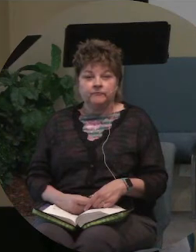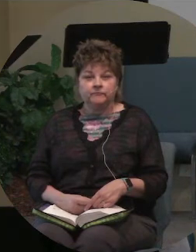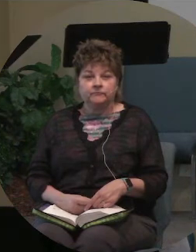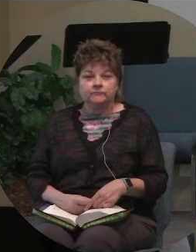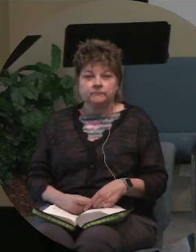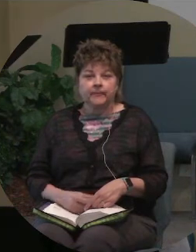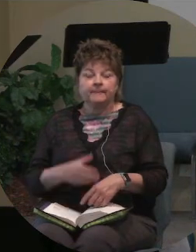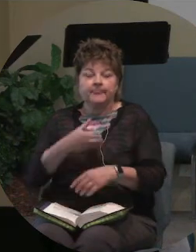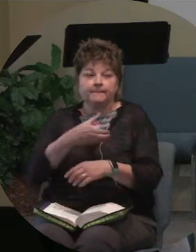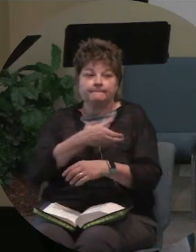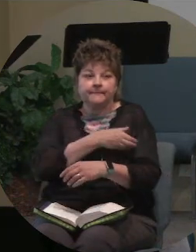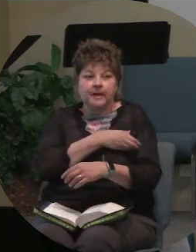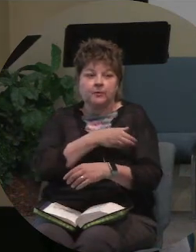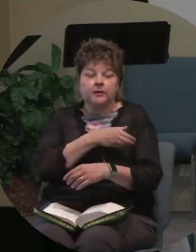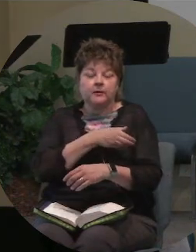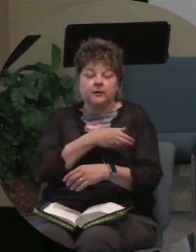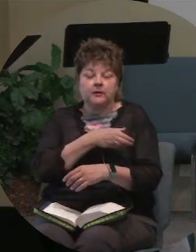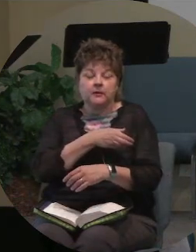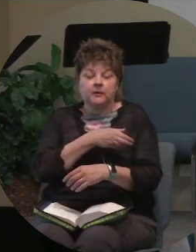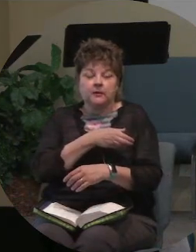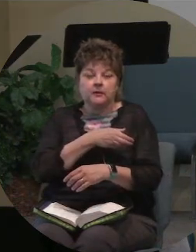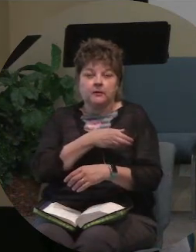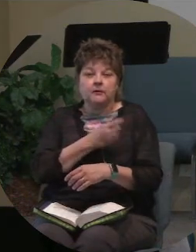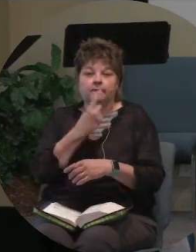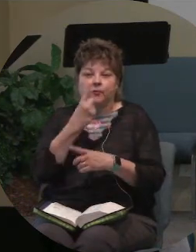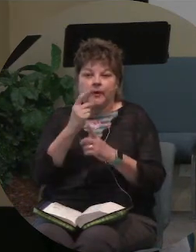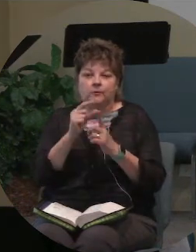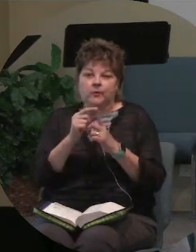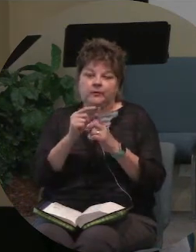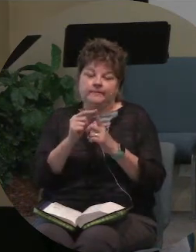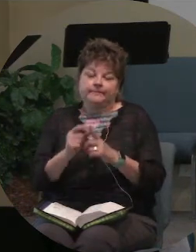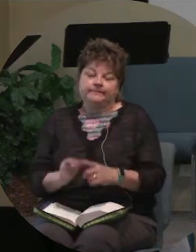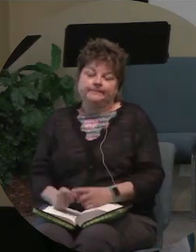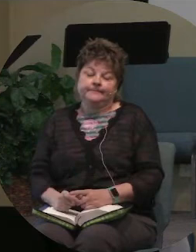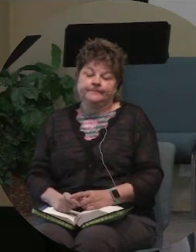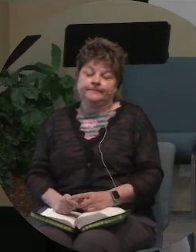the power of one word